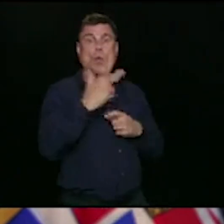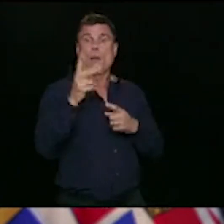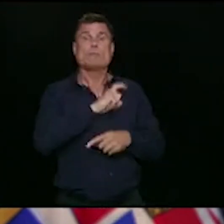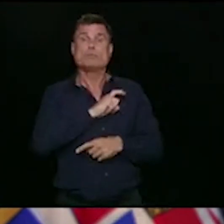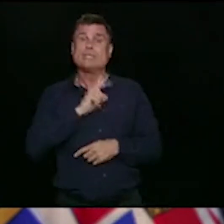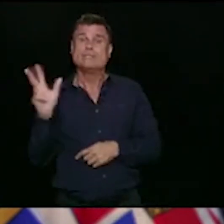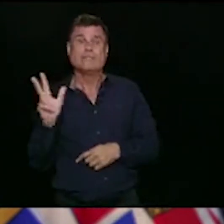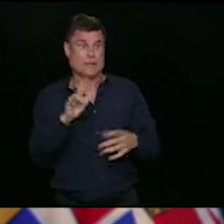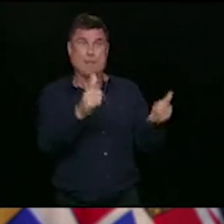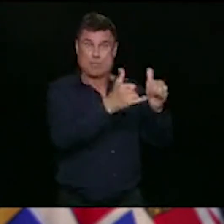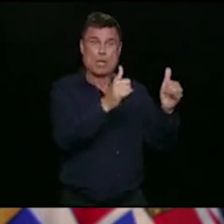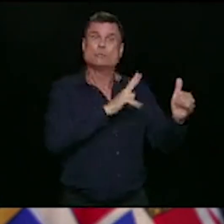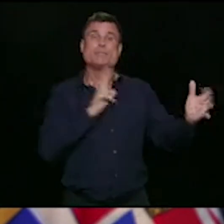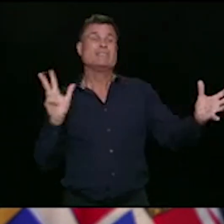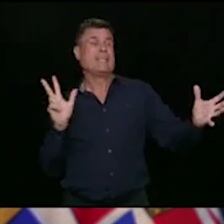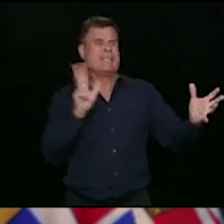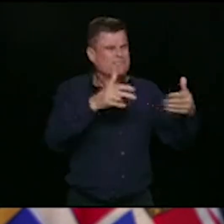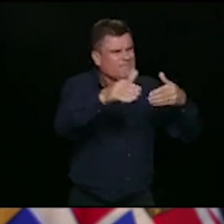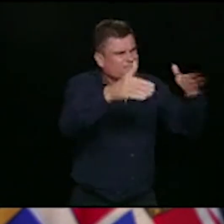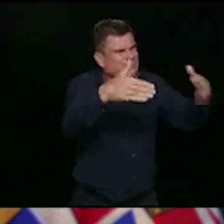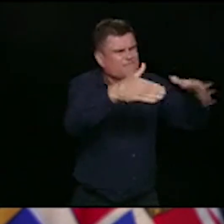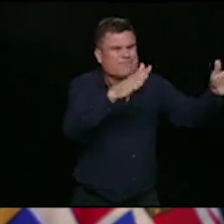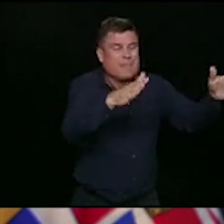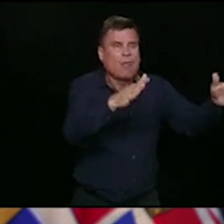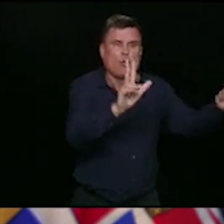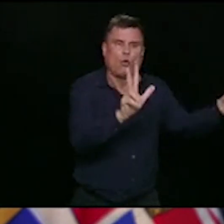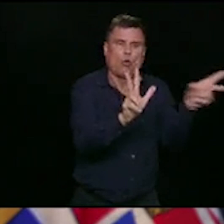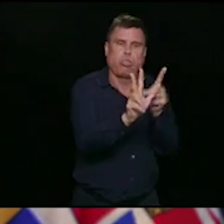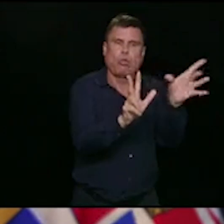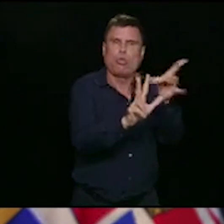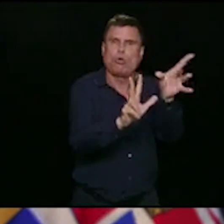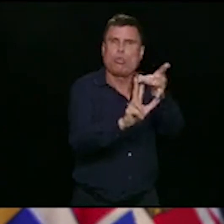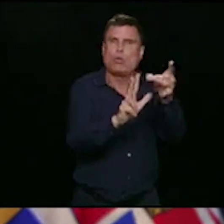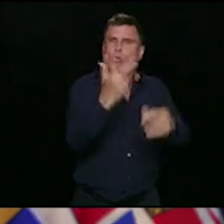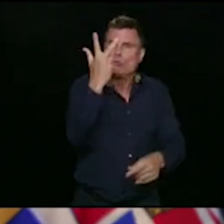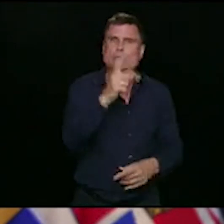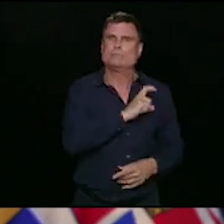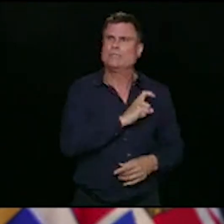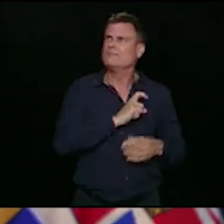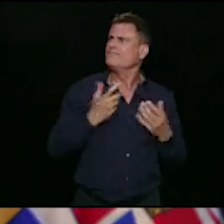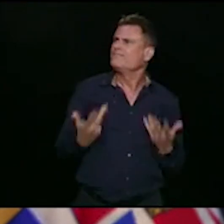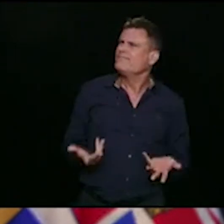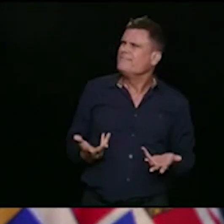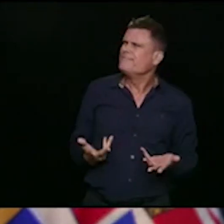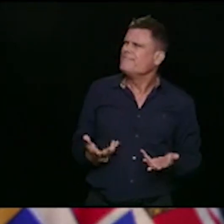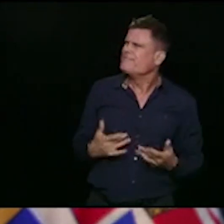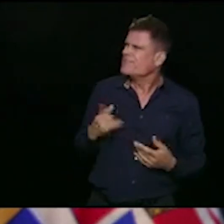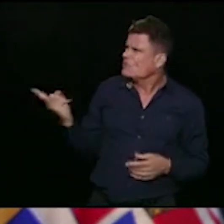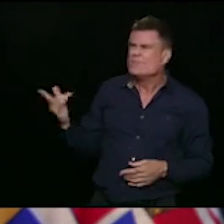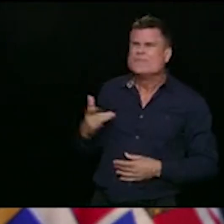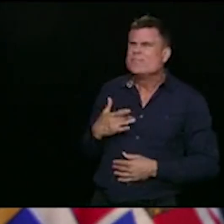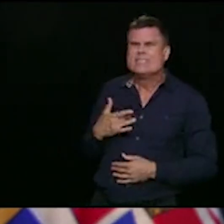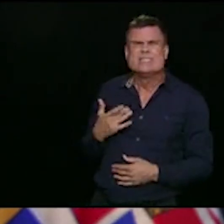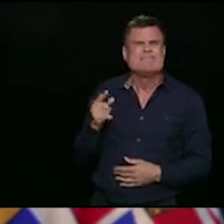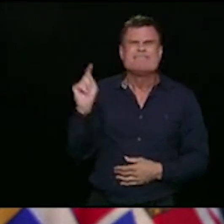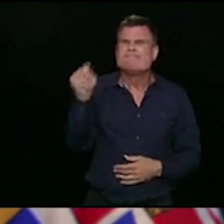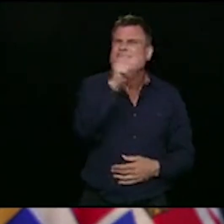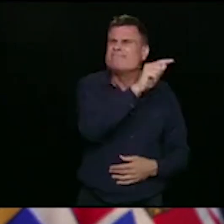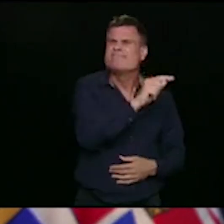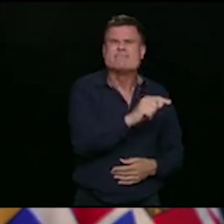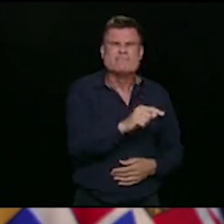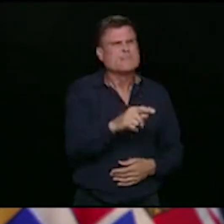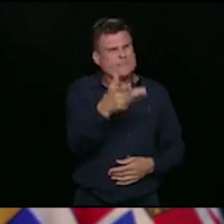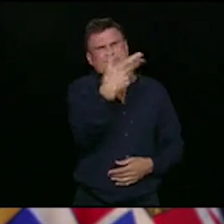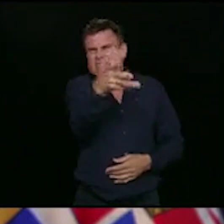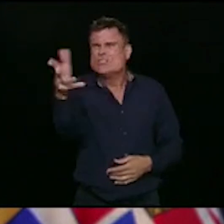party downtown, and it's obvious that these gatherings are still happening, do you believe enough is being done to stop them? And